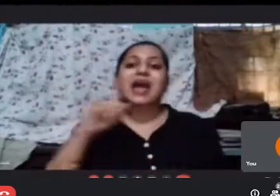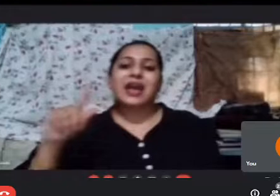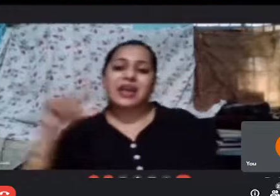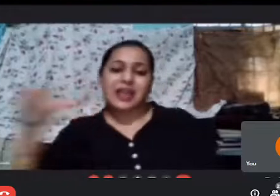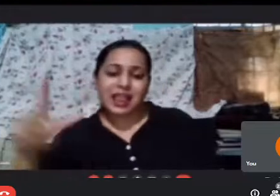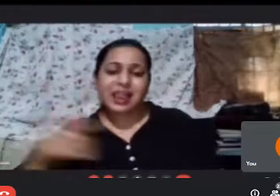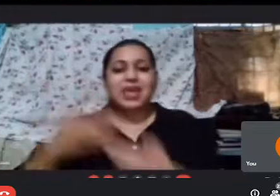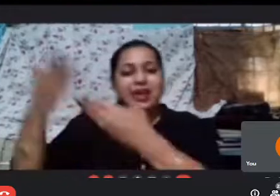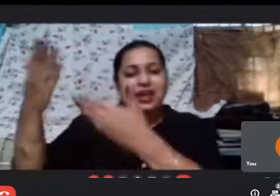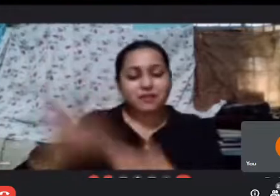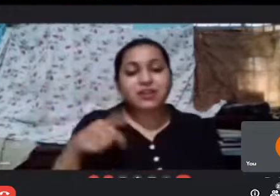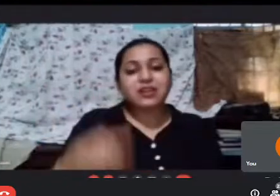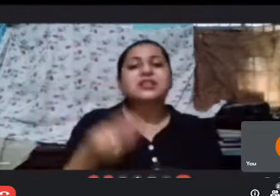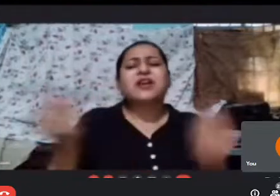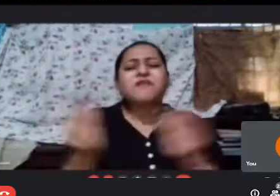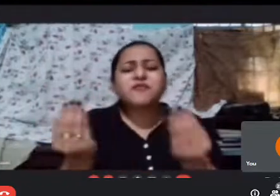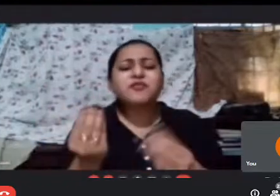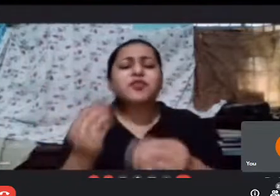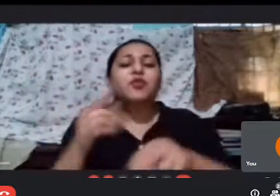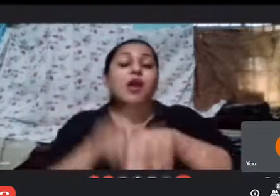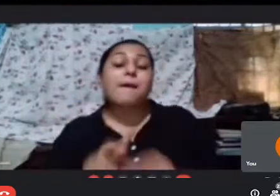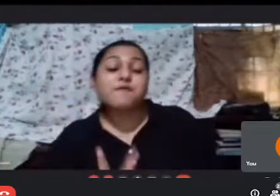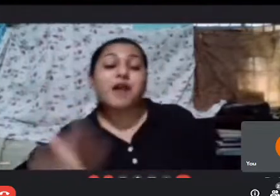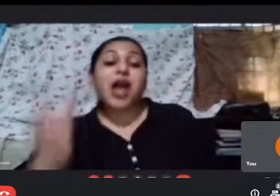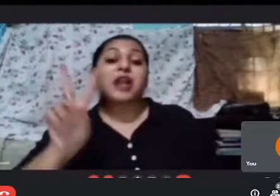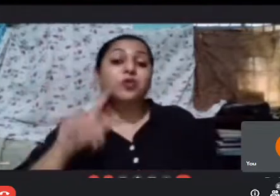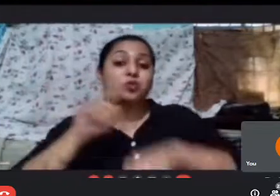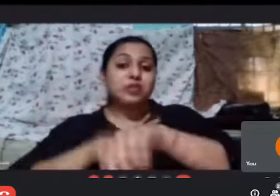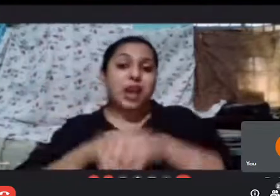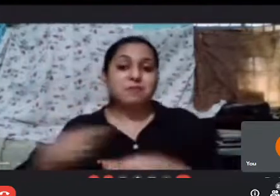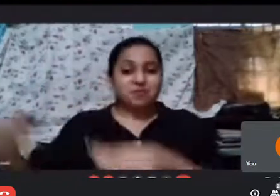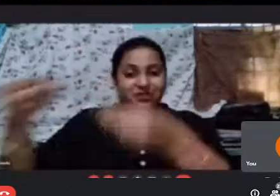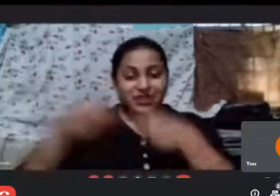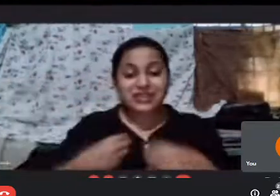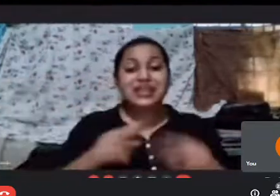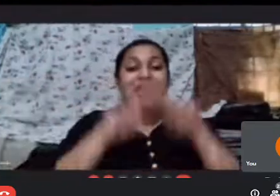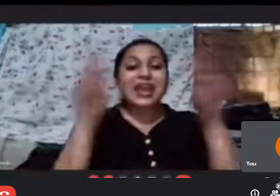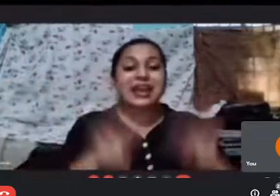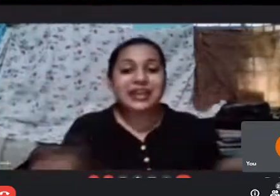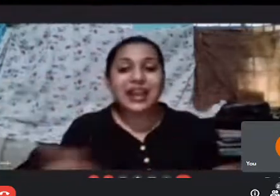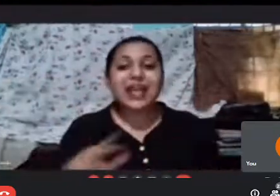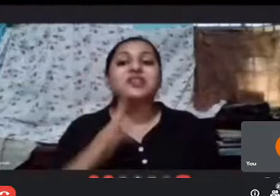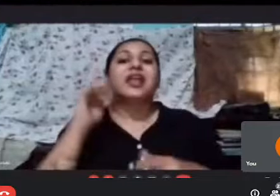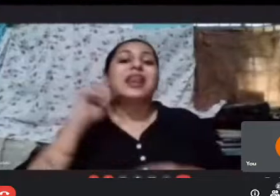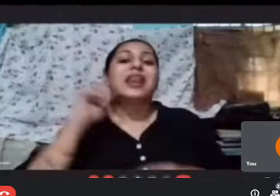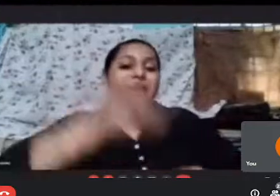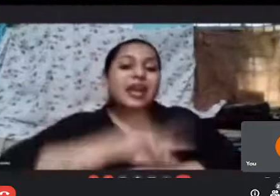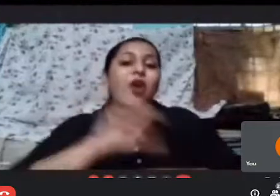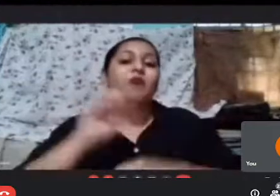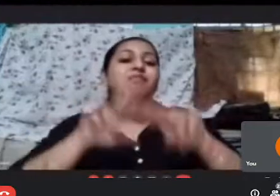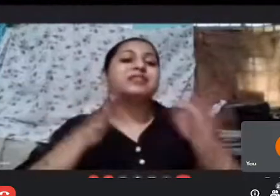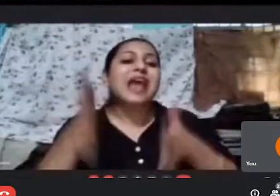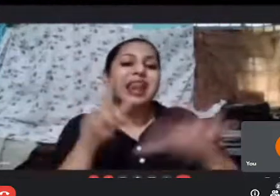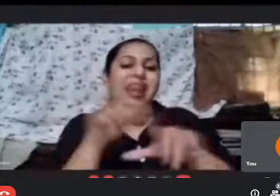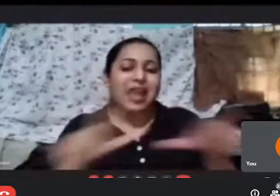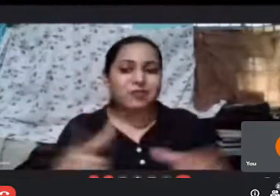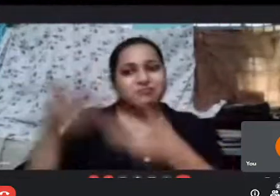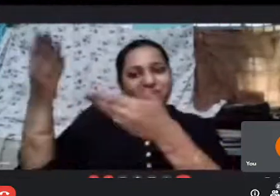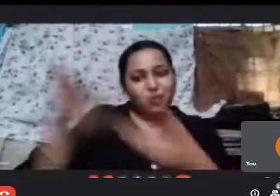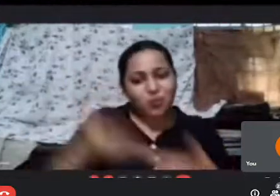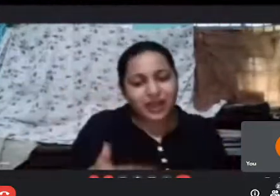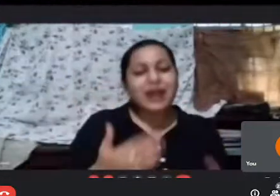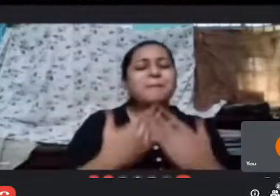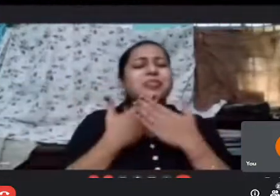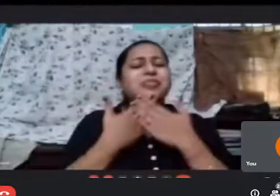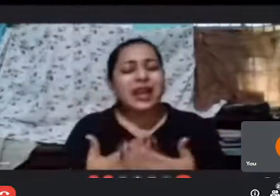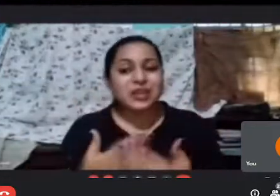your valuable time on the International Day of Sign Languages with us. I also welcome